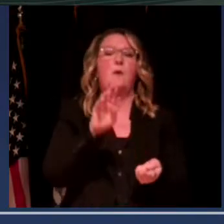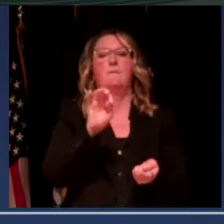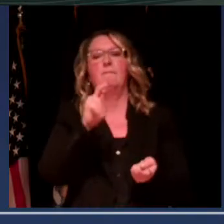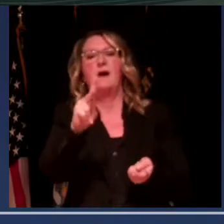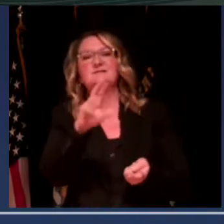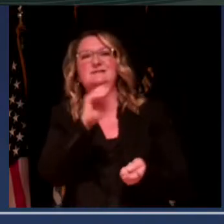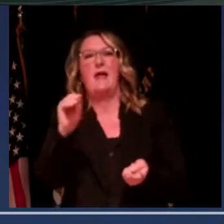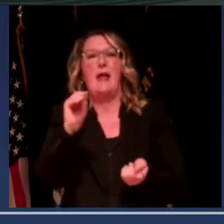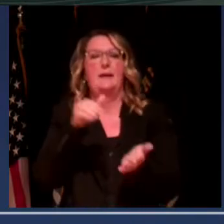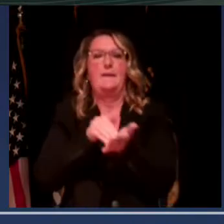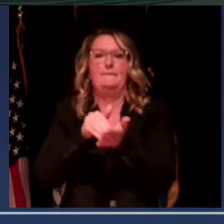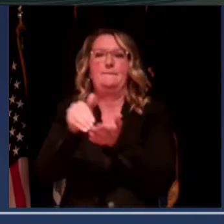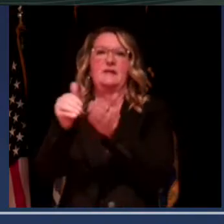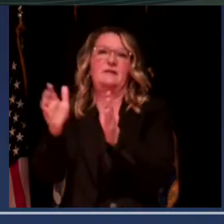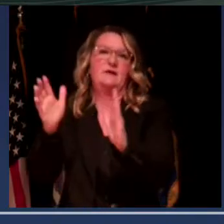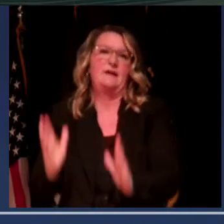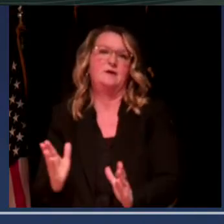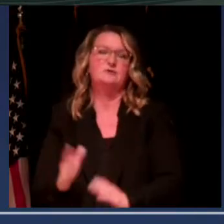billionaires.